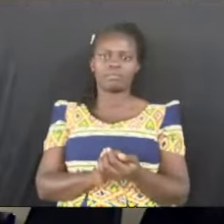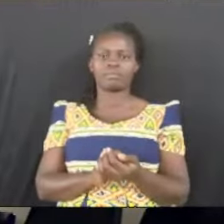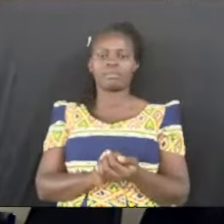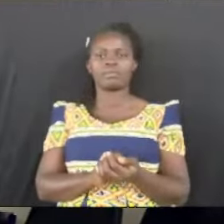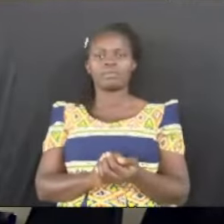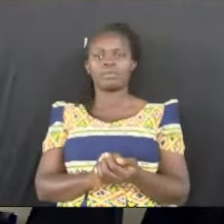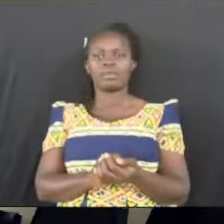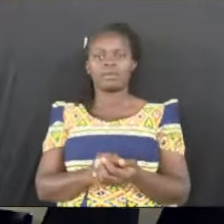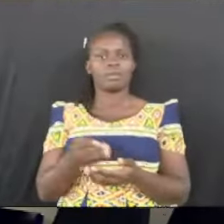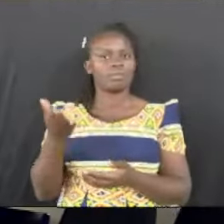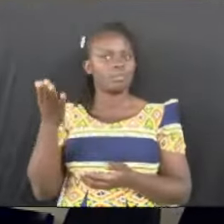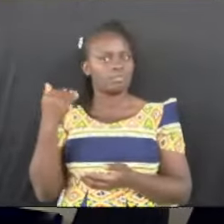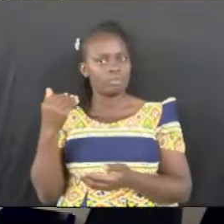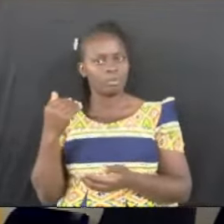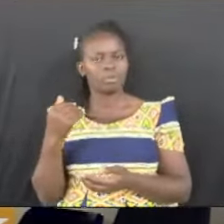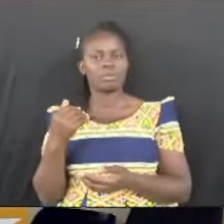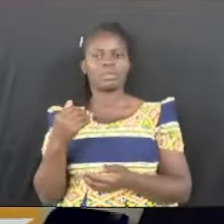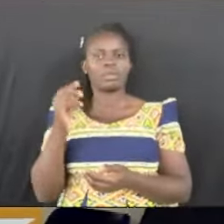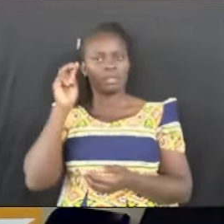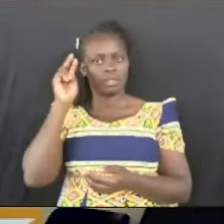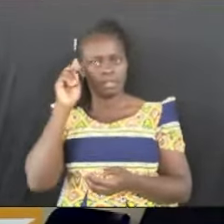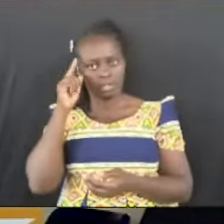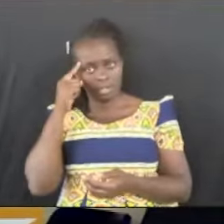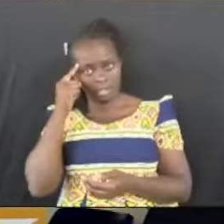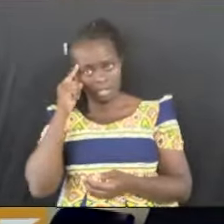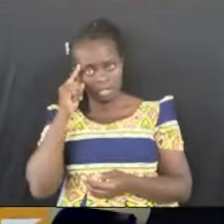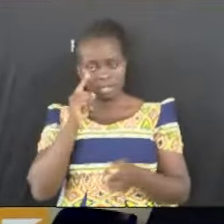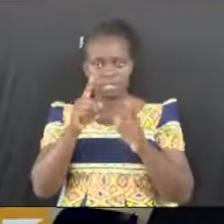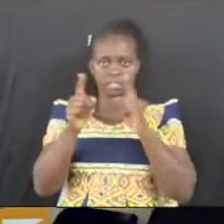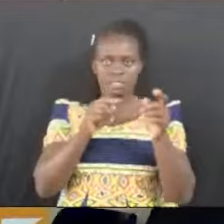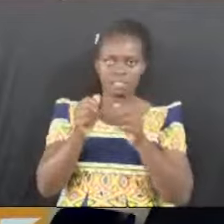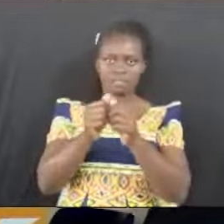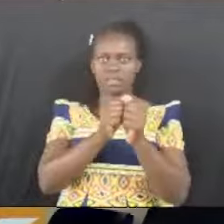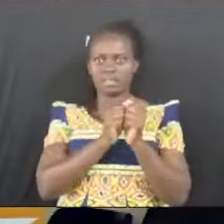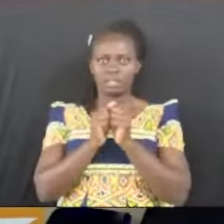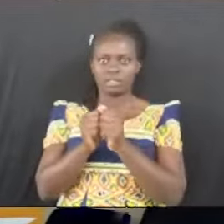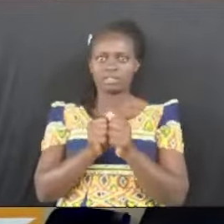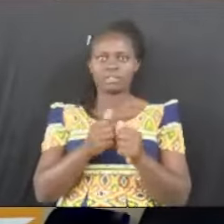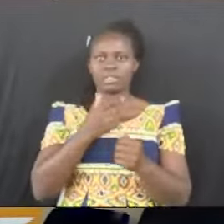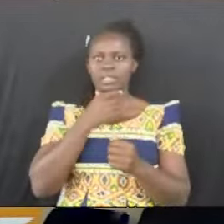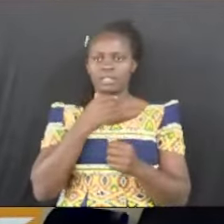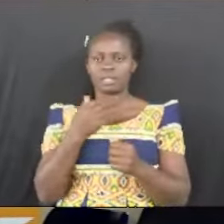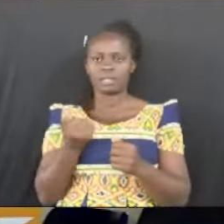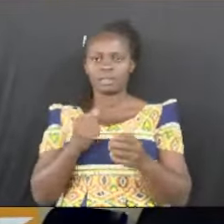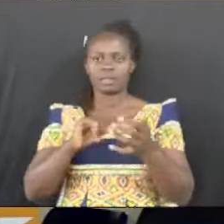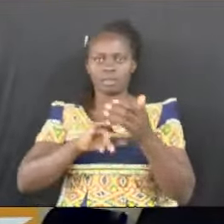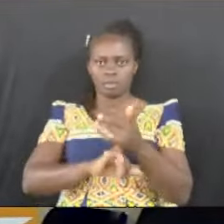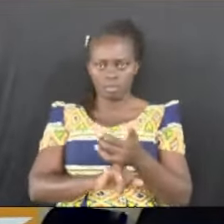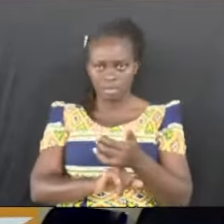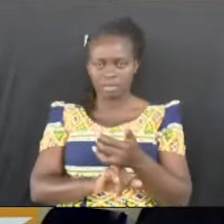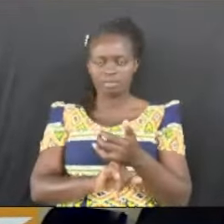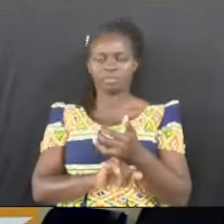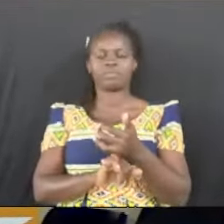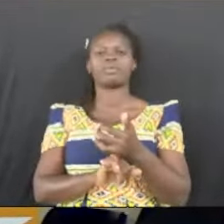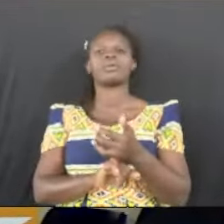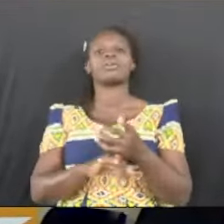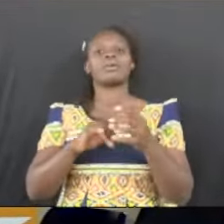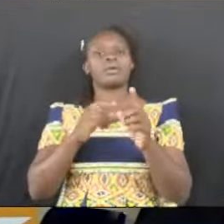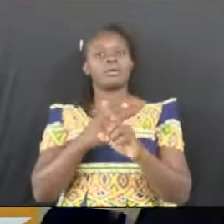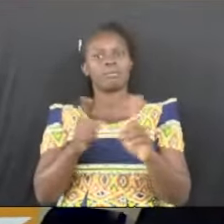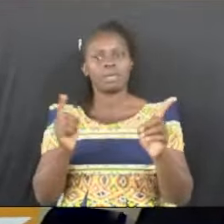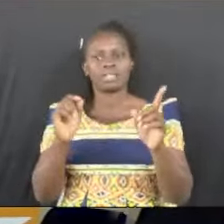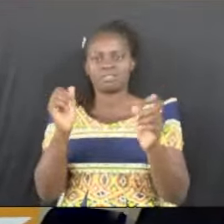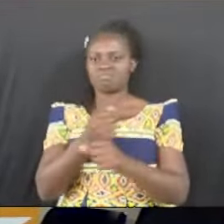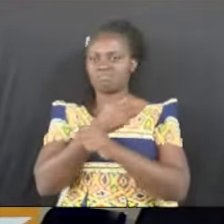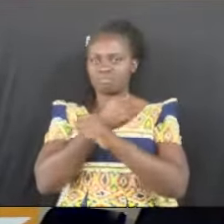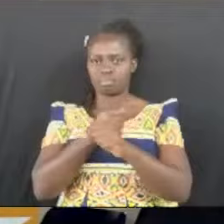it, unfortunately. But I say, the God who took care of me is going to take care of me and give me strength to